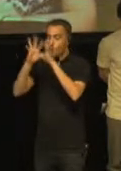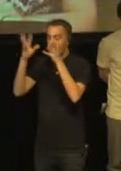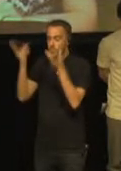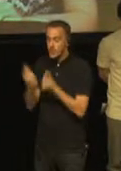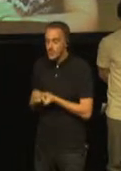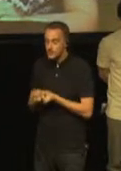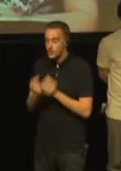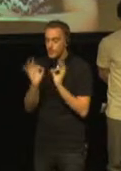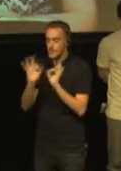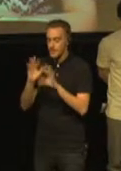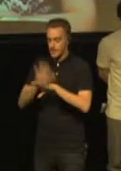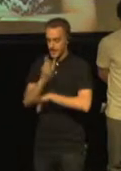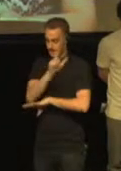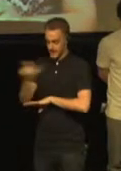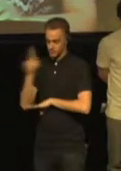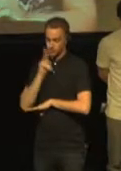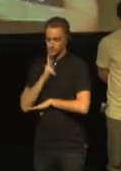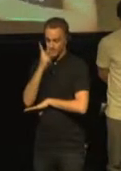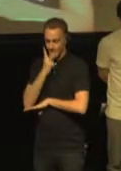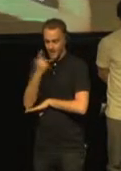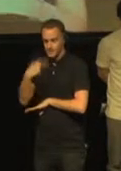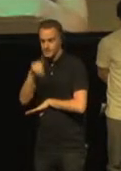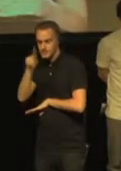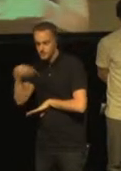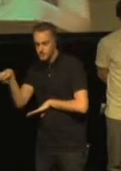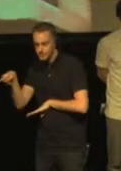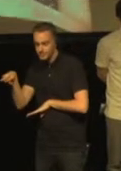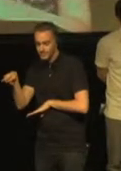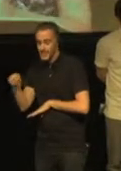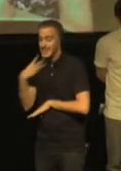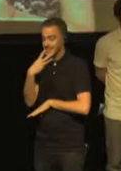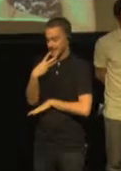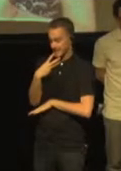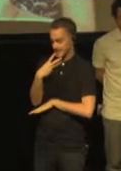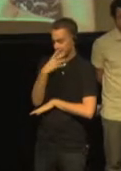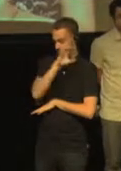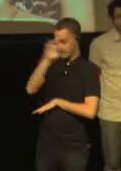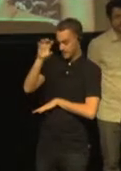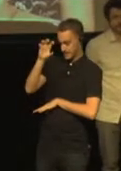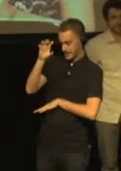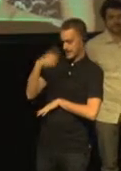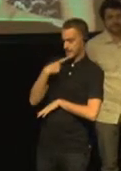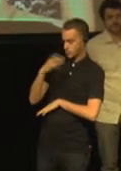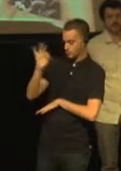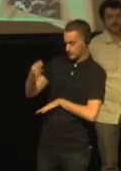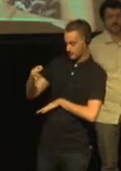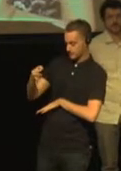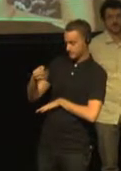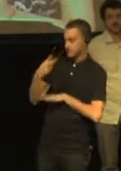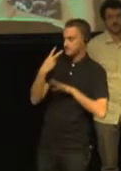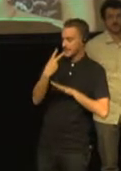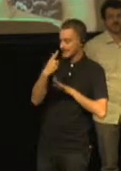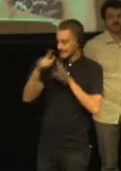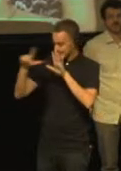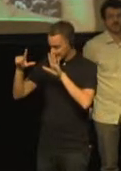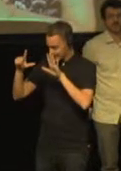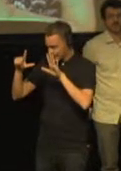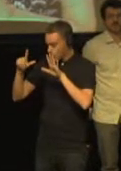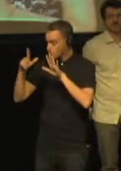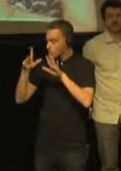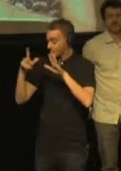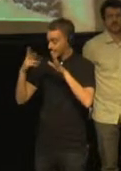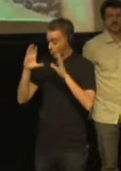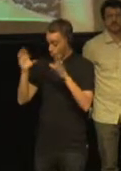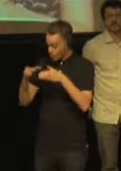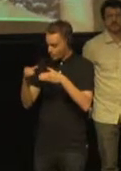However, just 3 states answered yes out of 27, which we were quite not surprised at, but we had hoped